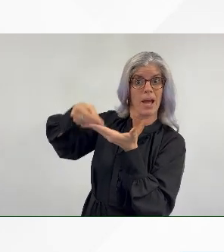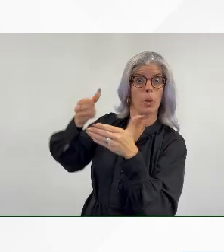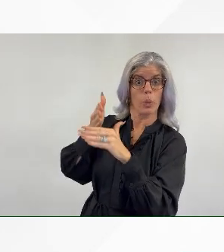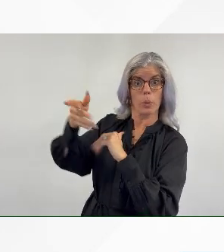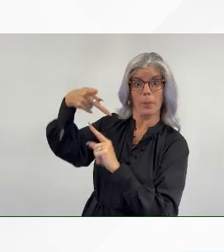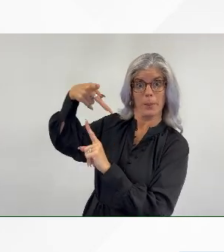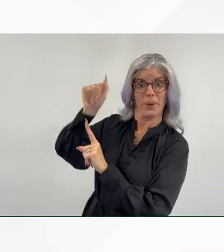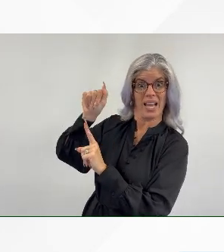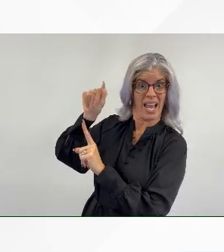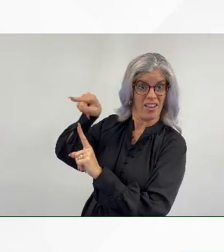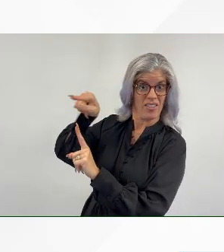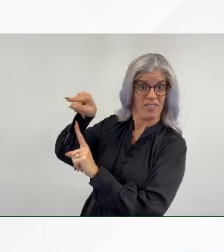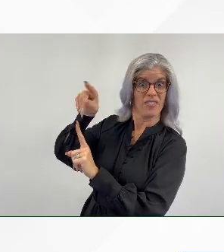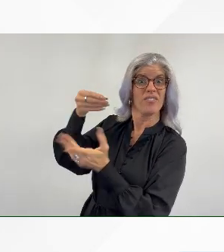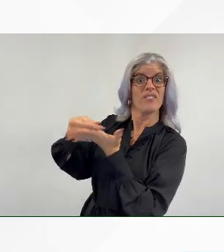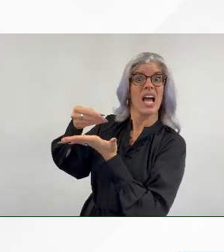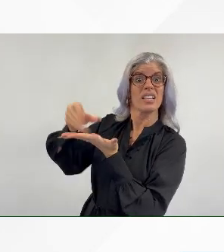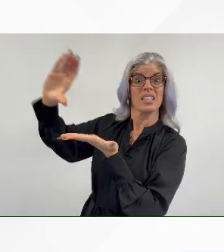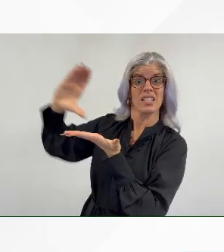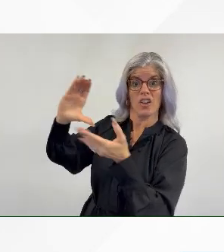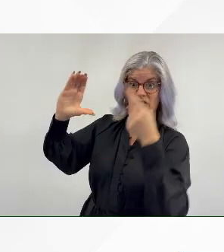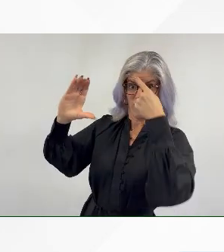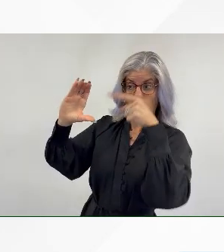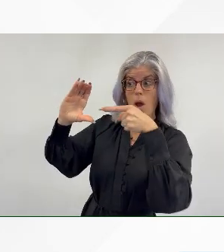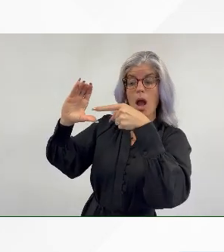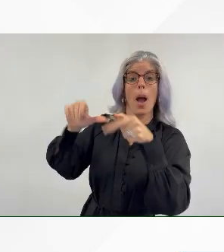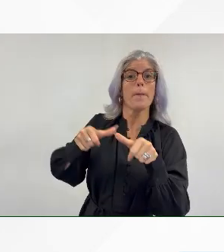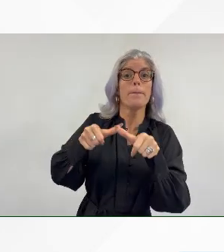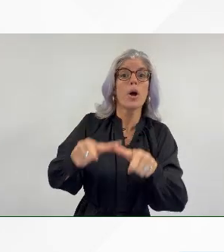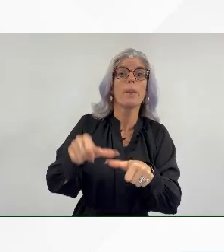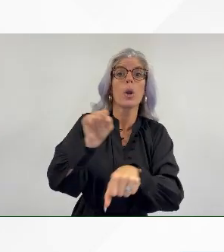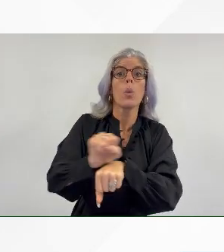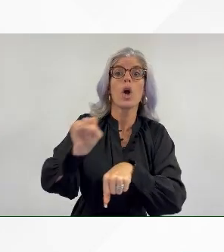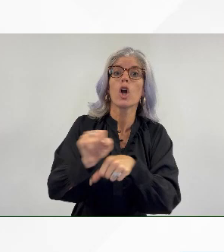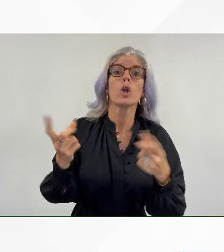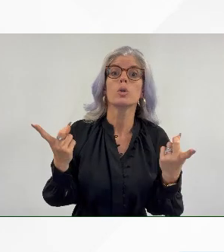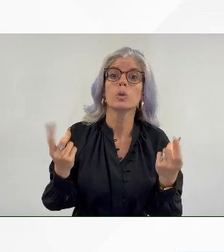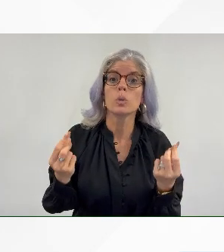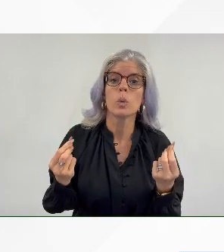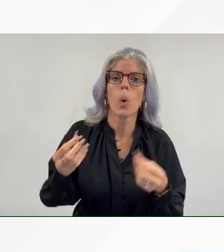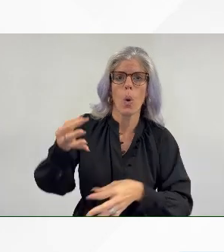and necessary to protect against future loss to the property.